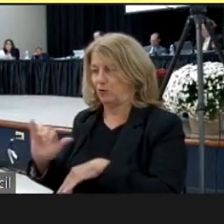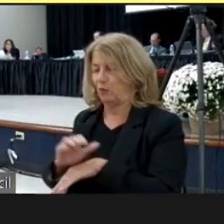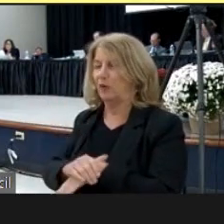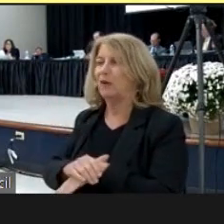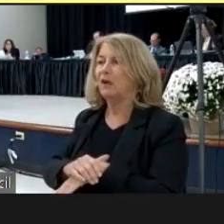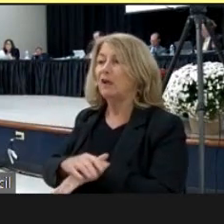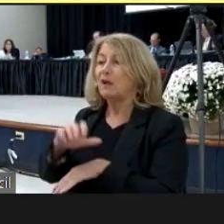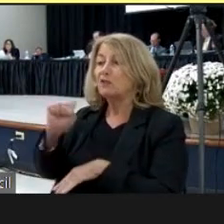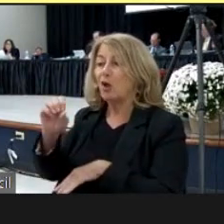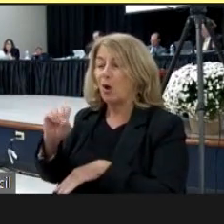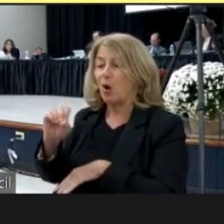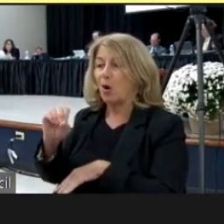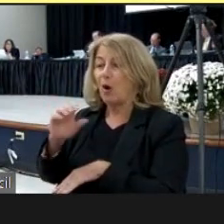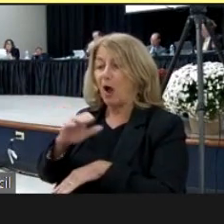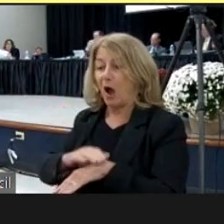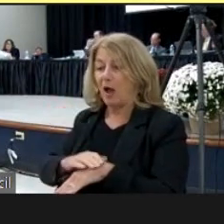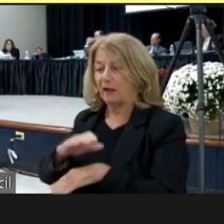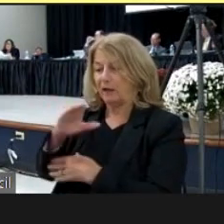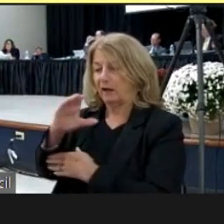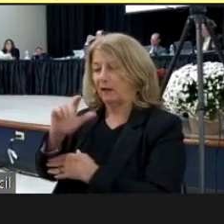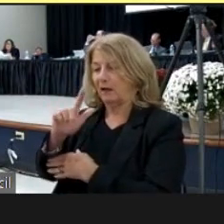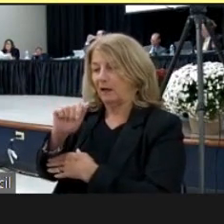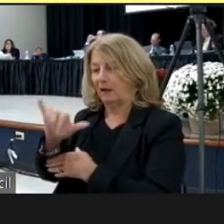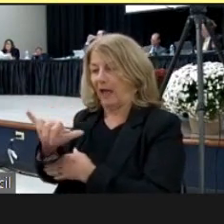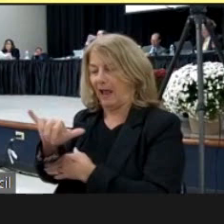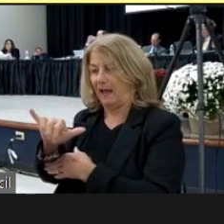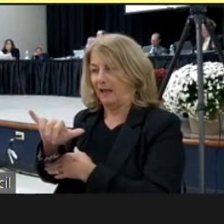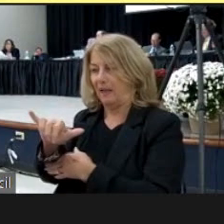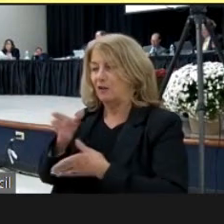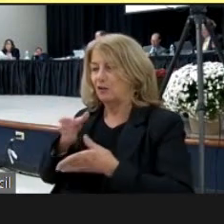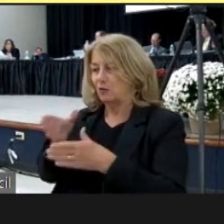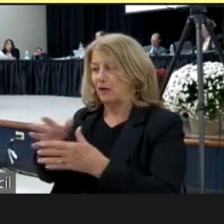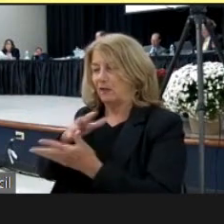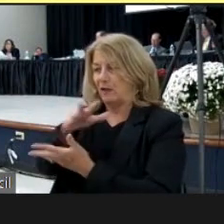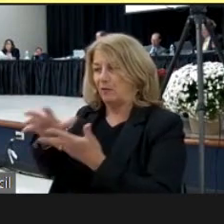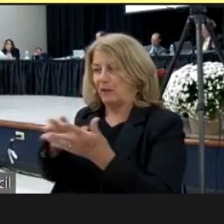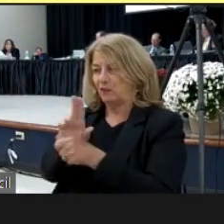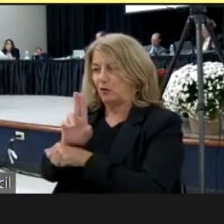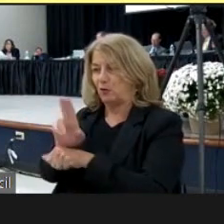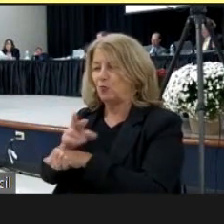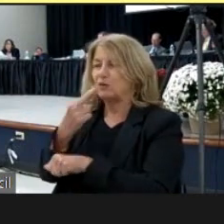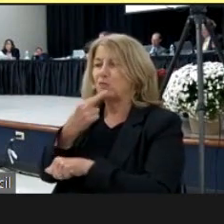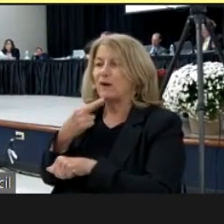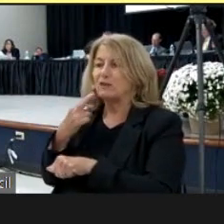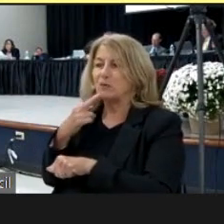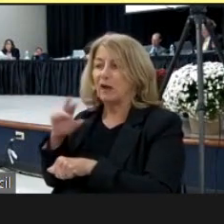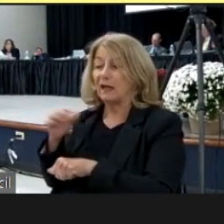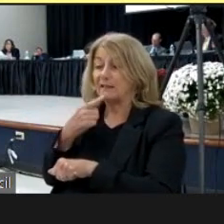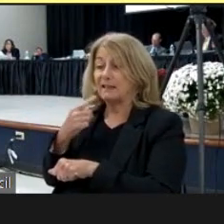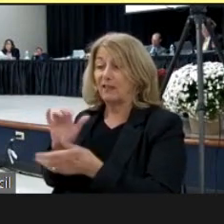So on Clay Street, the mixed use and restaurants that I mentioned before,